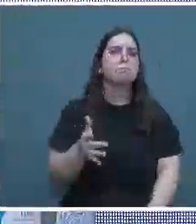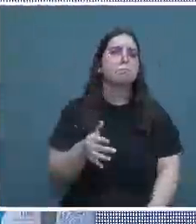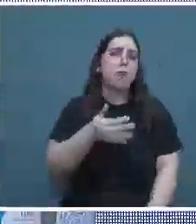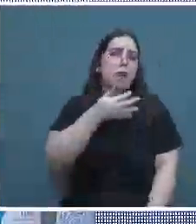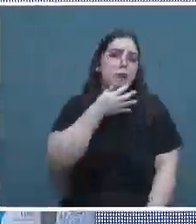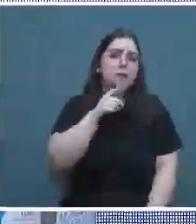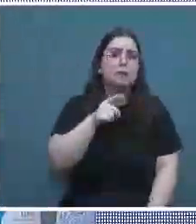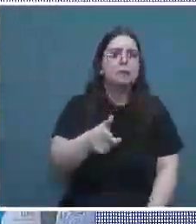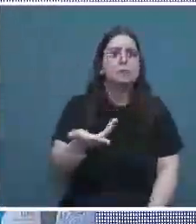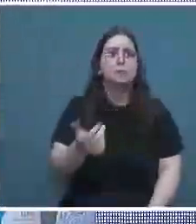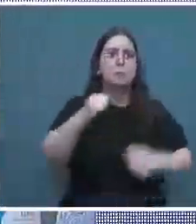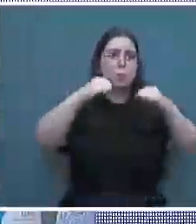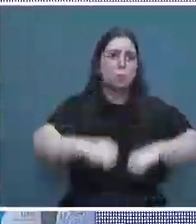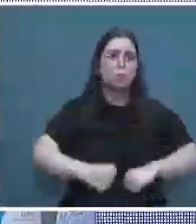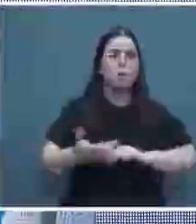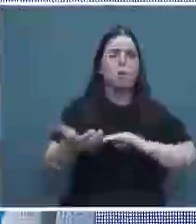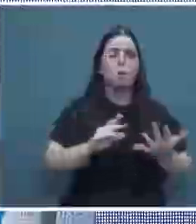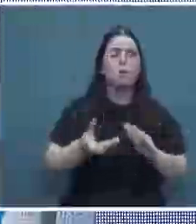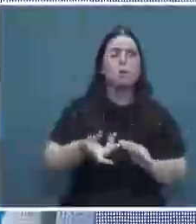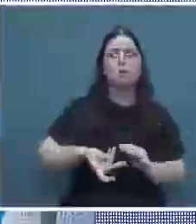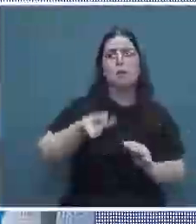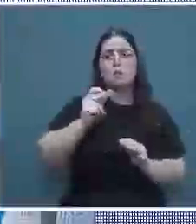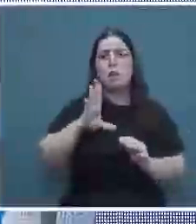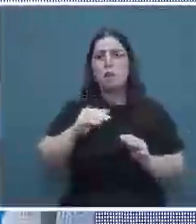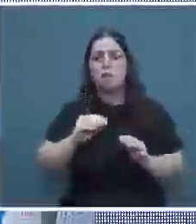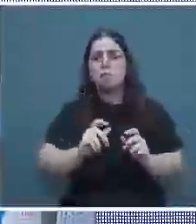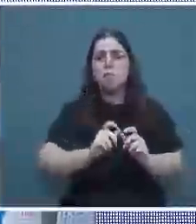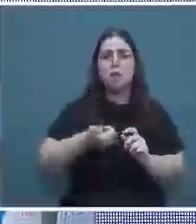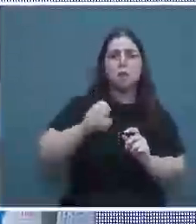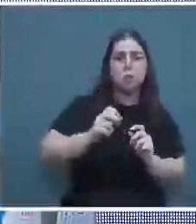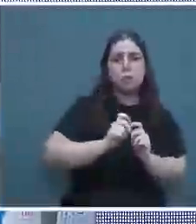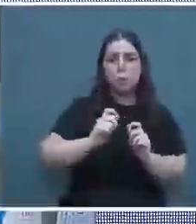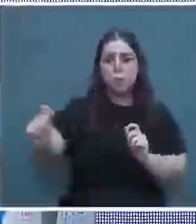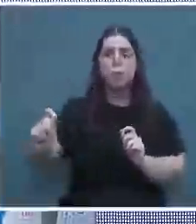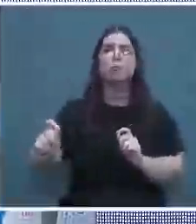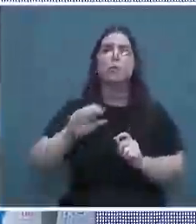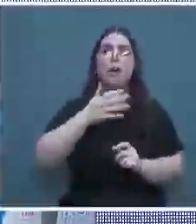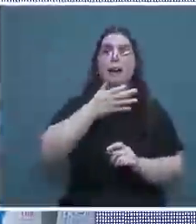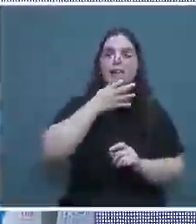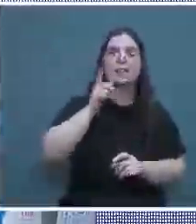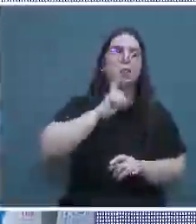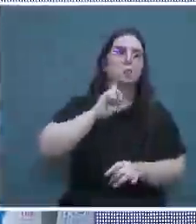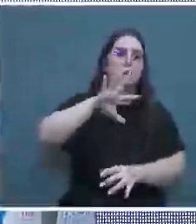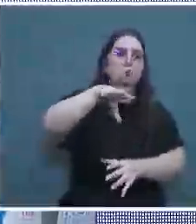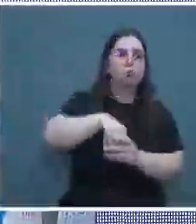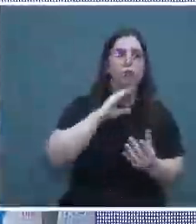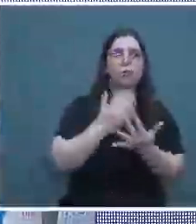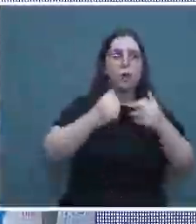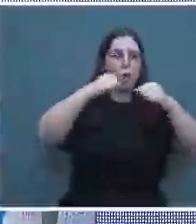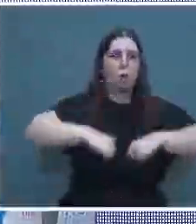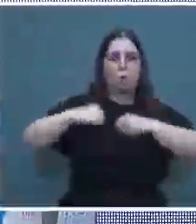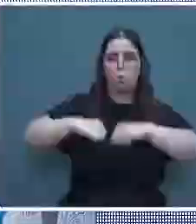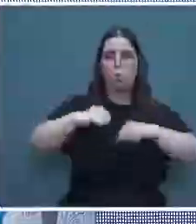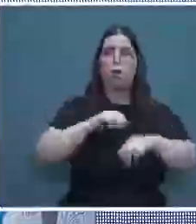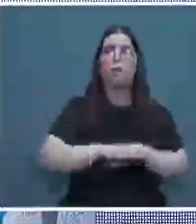agreement which can last up to 10-15 years if women are part of the negotiation in the conflict resolution. Why?